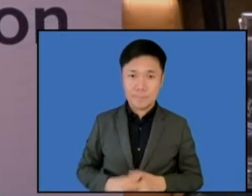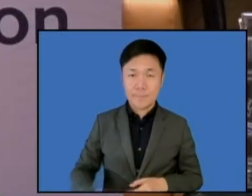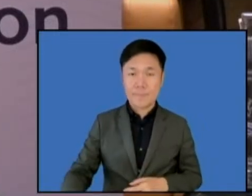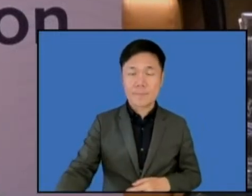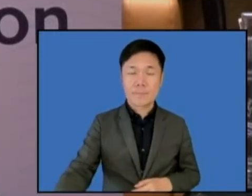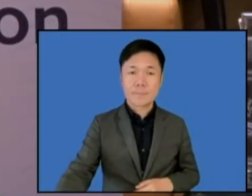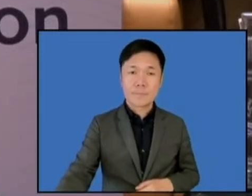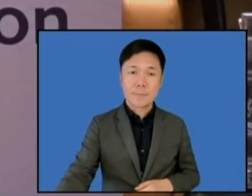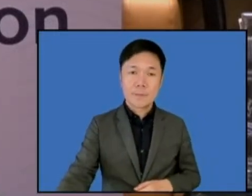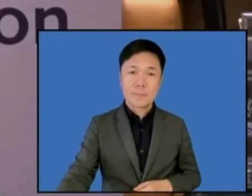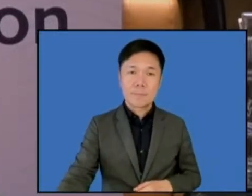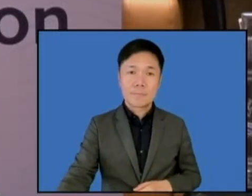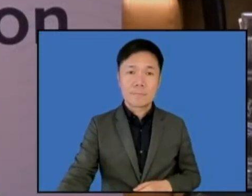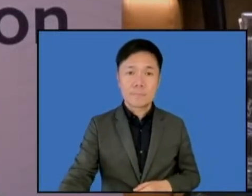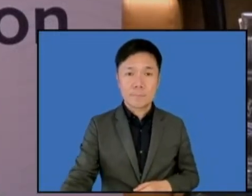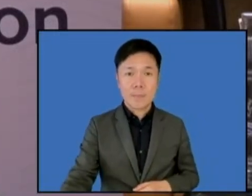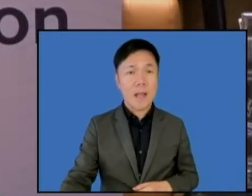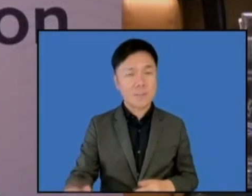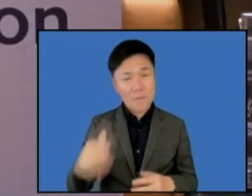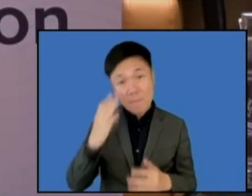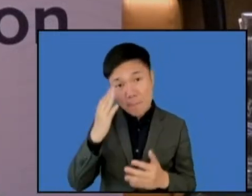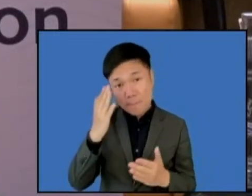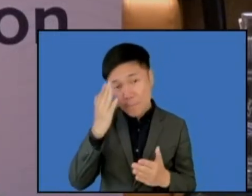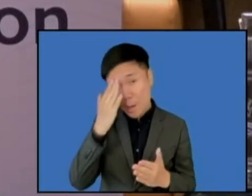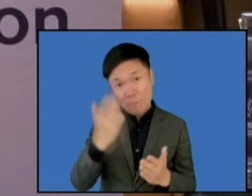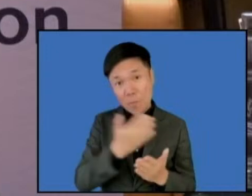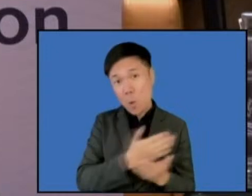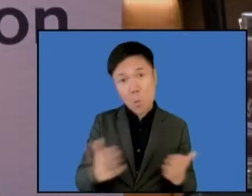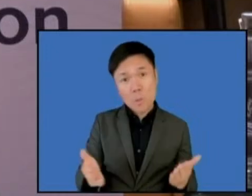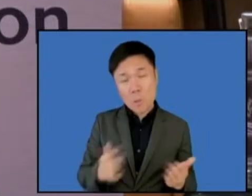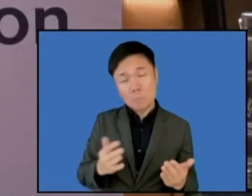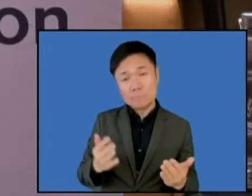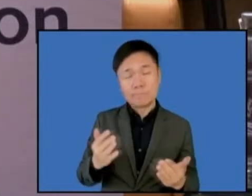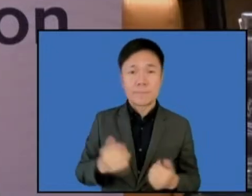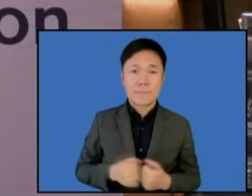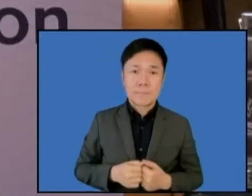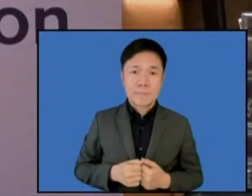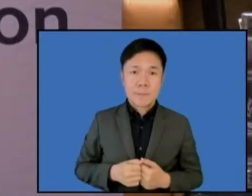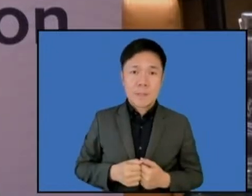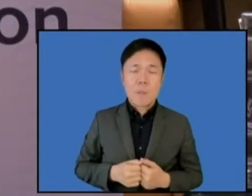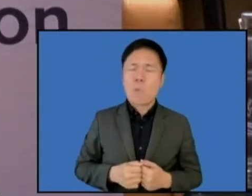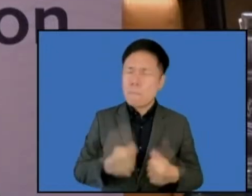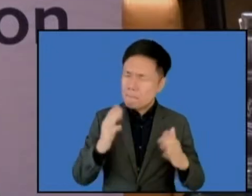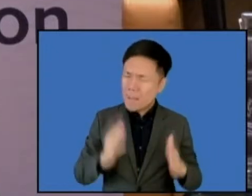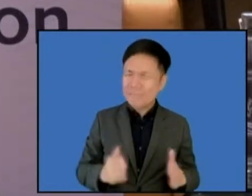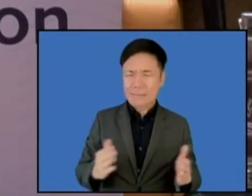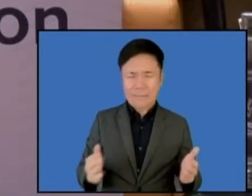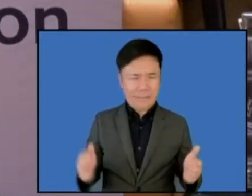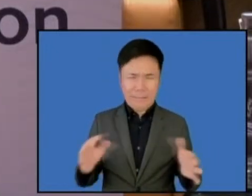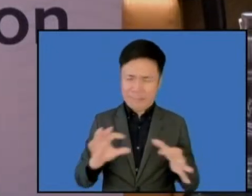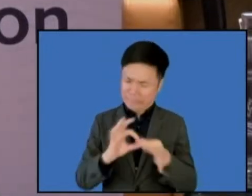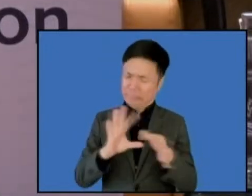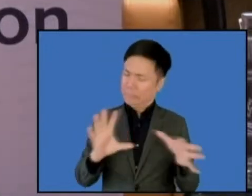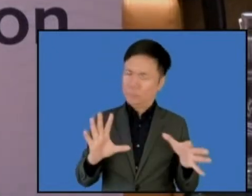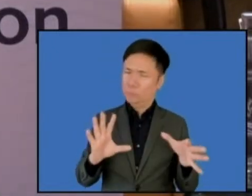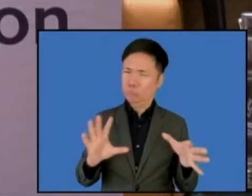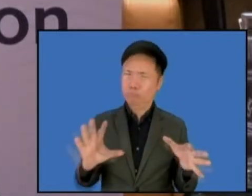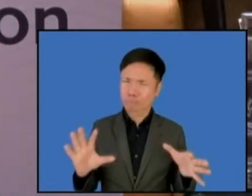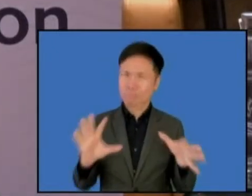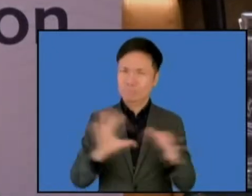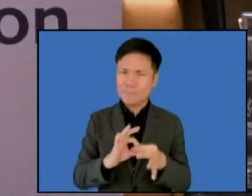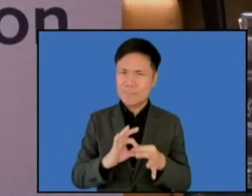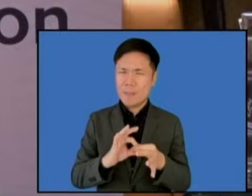lesson learned for me, and I know for all of us here, is that we really have to come together and have the traditional